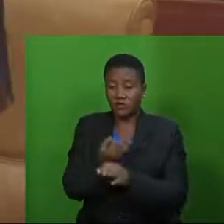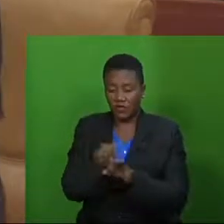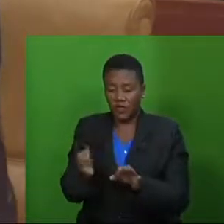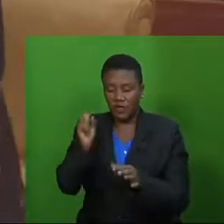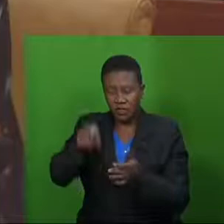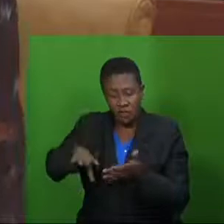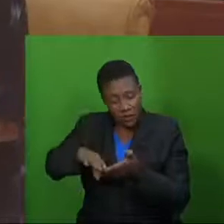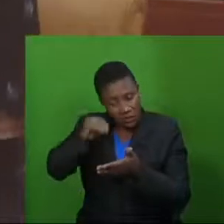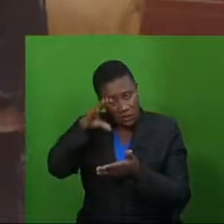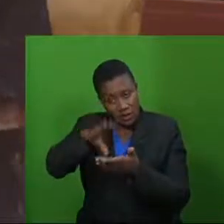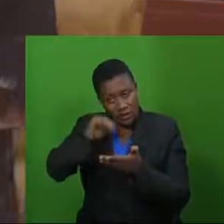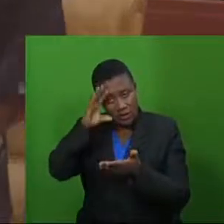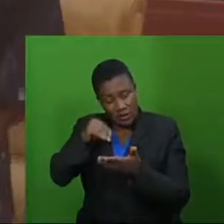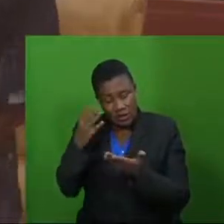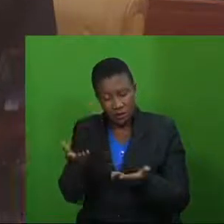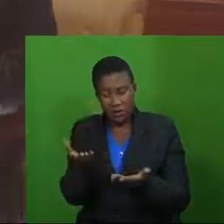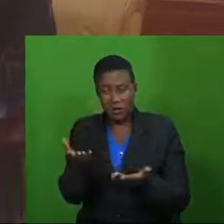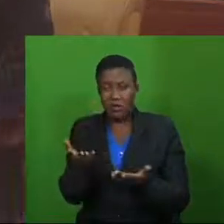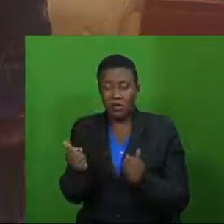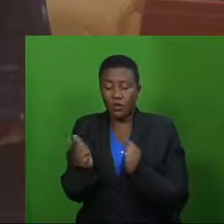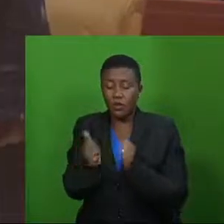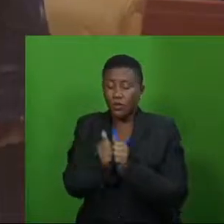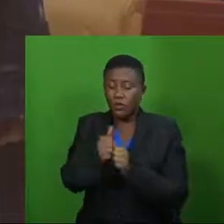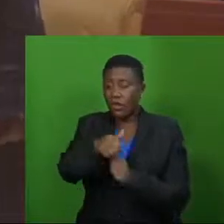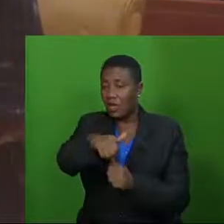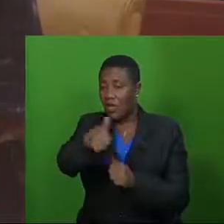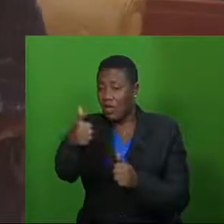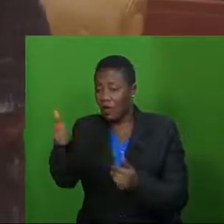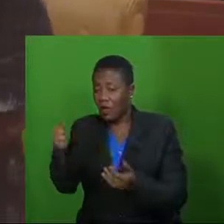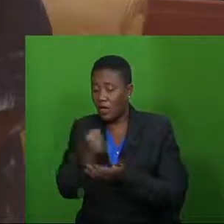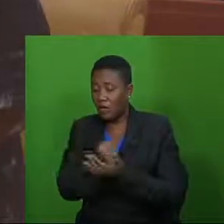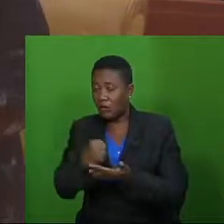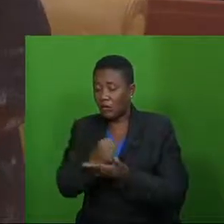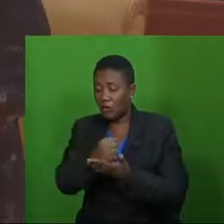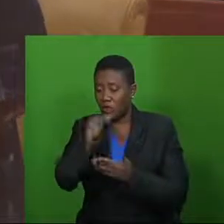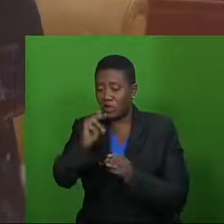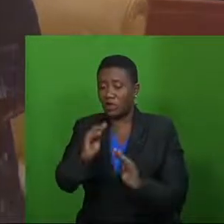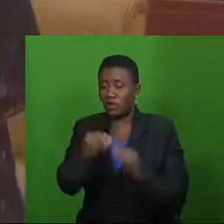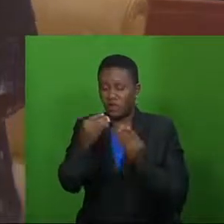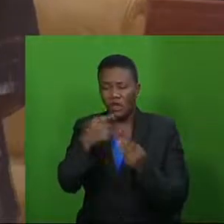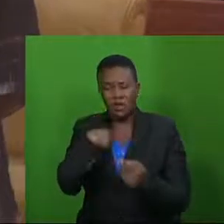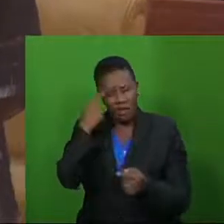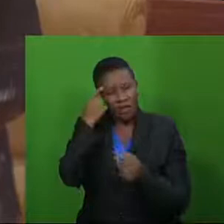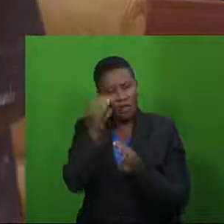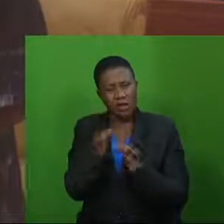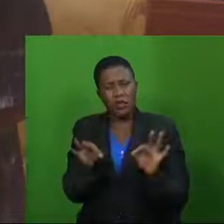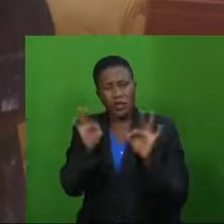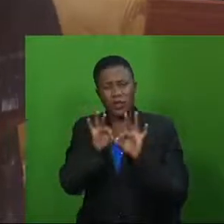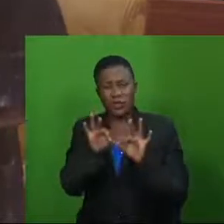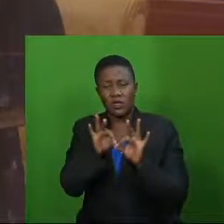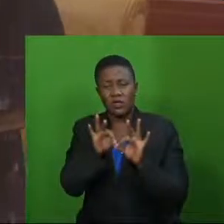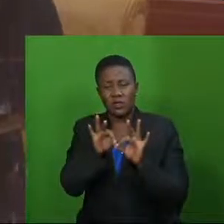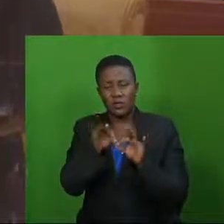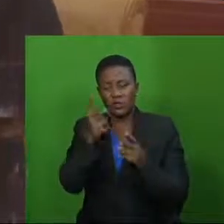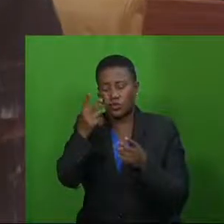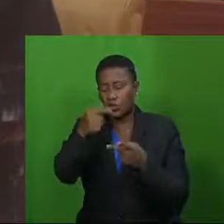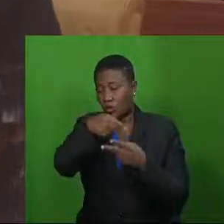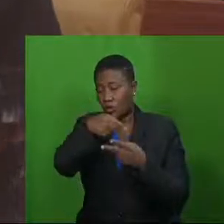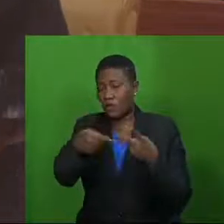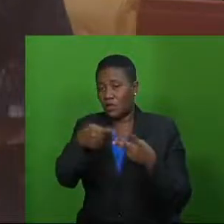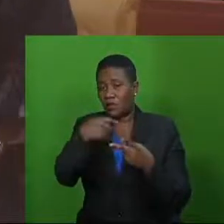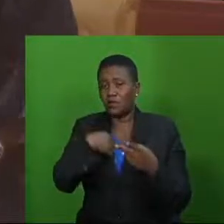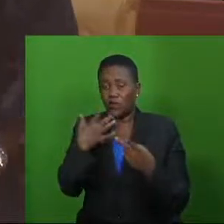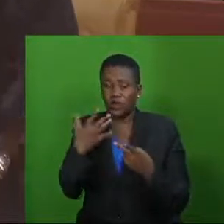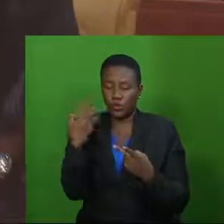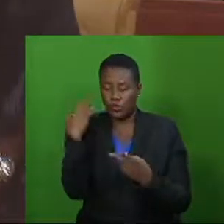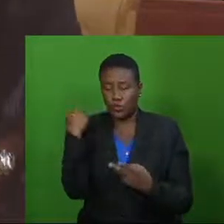alongside with the handout that will be given. I think it will be very important. These are the two things I want to bring to the attention